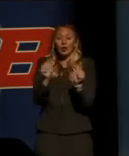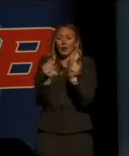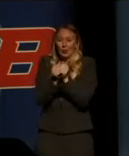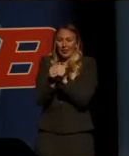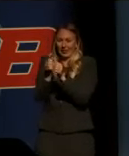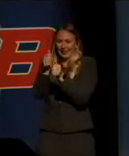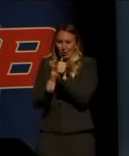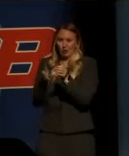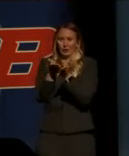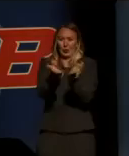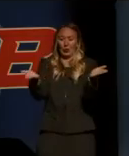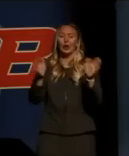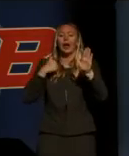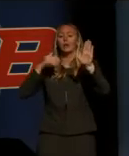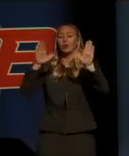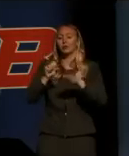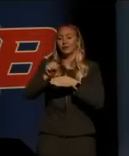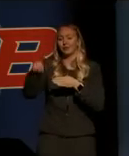great semester.